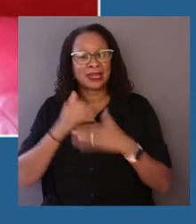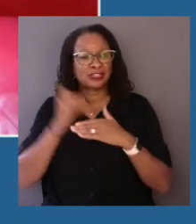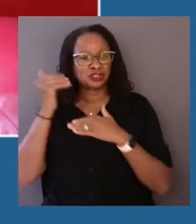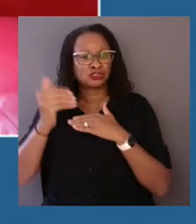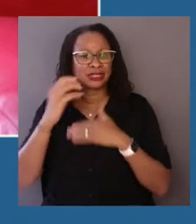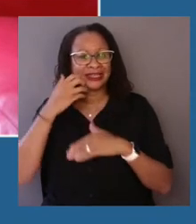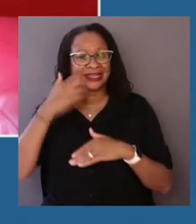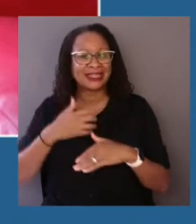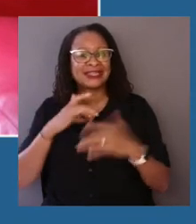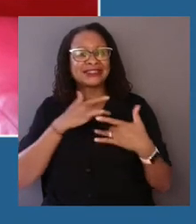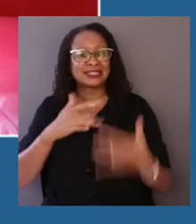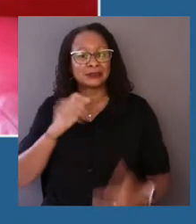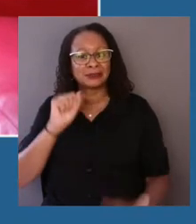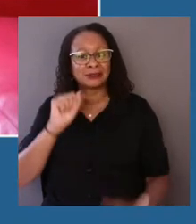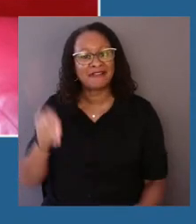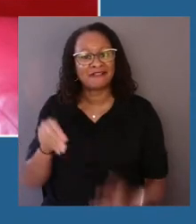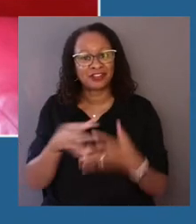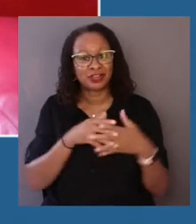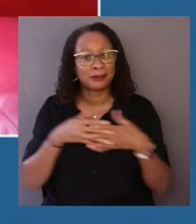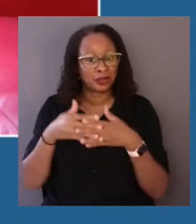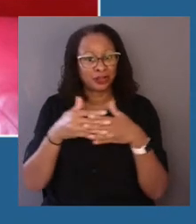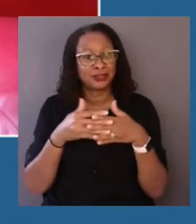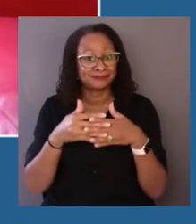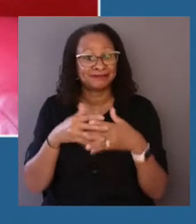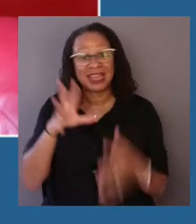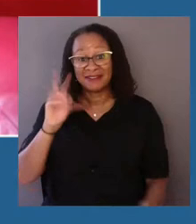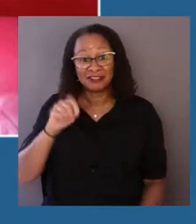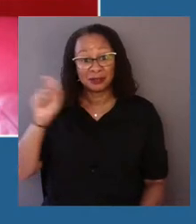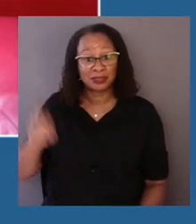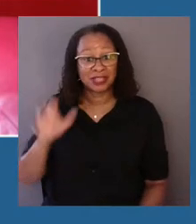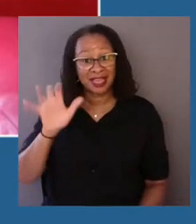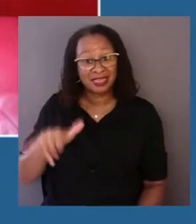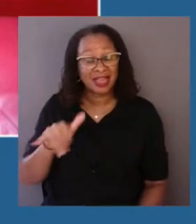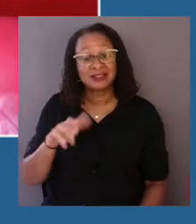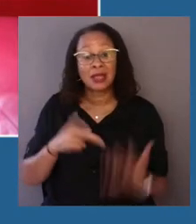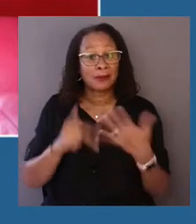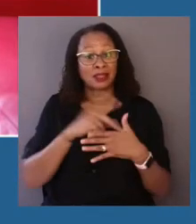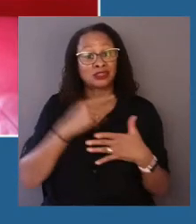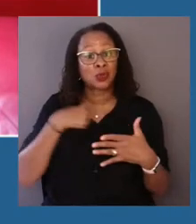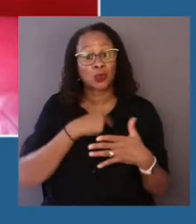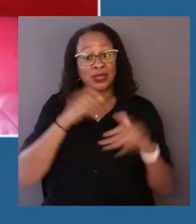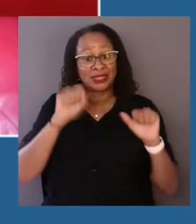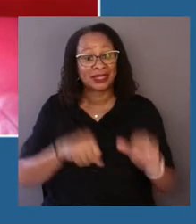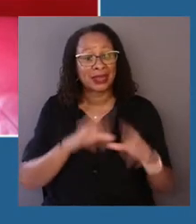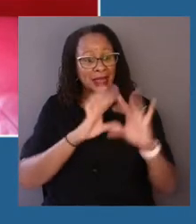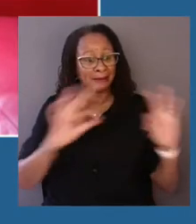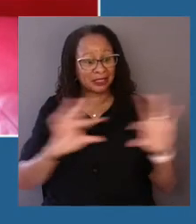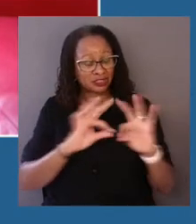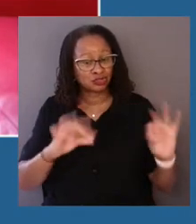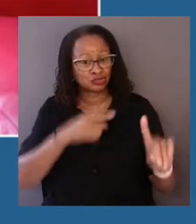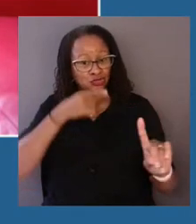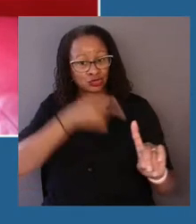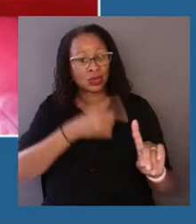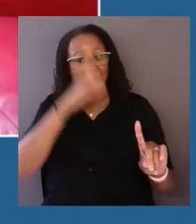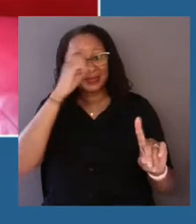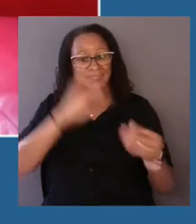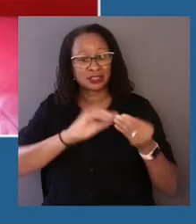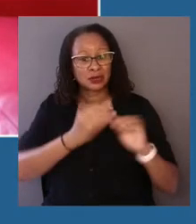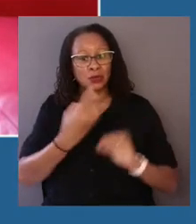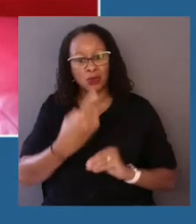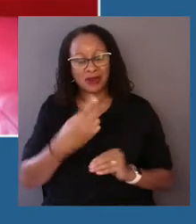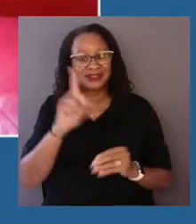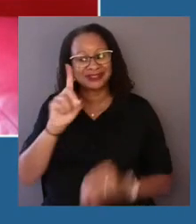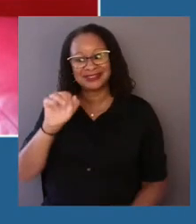African Americans. So that is a population that we're able to message to, because number one, there's data that